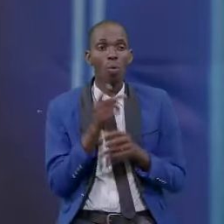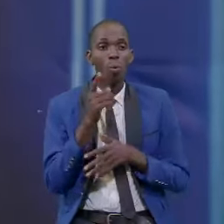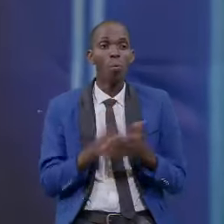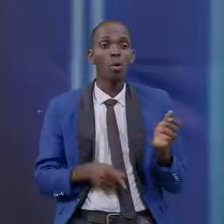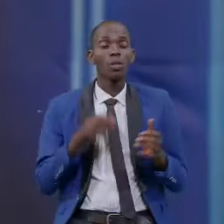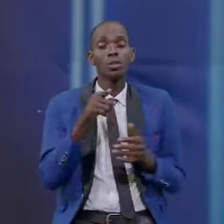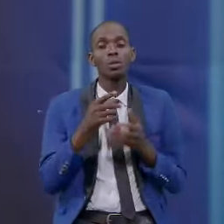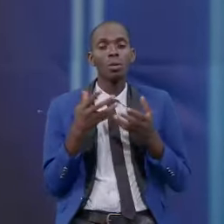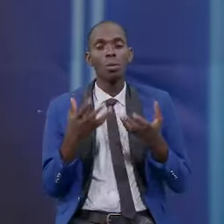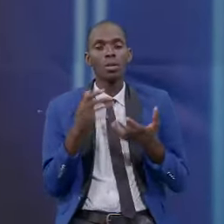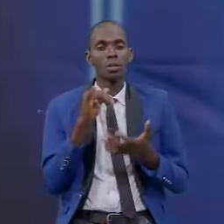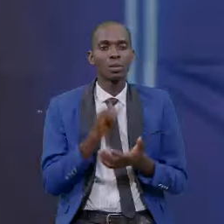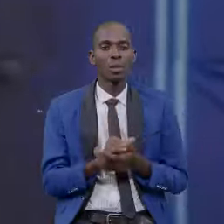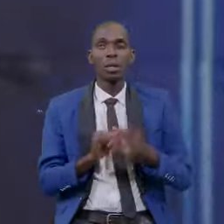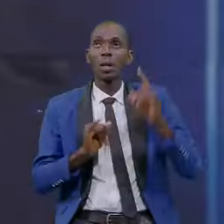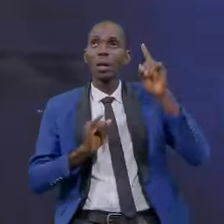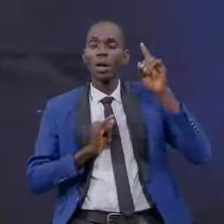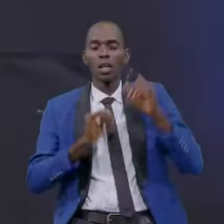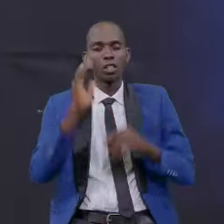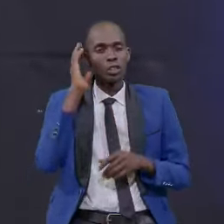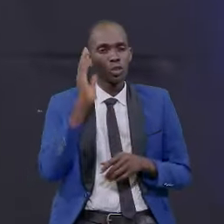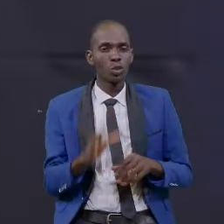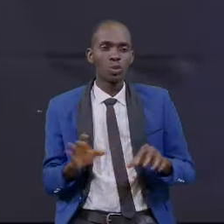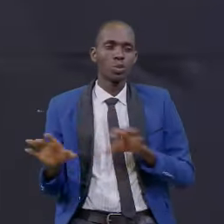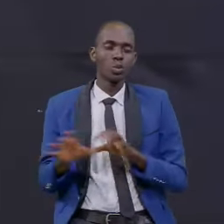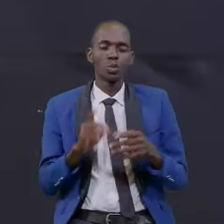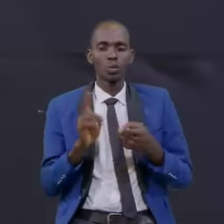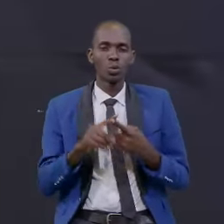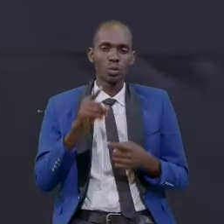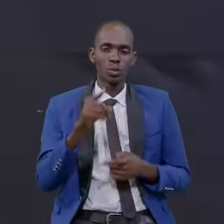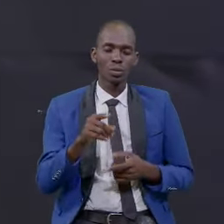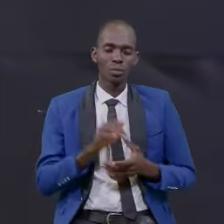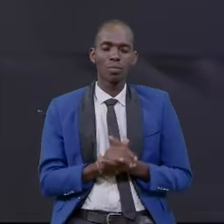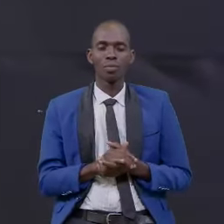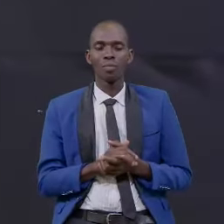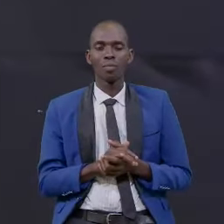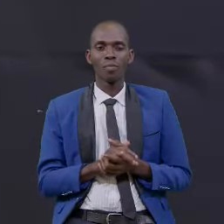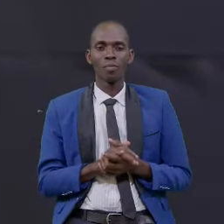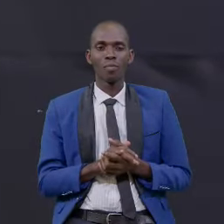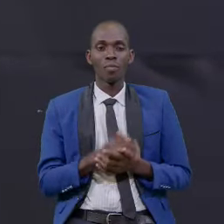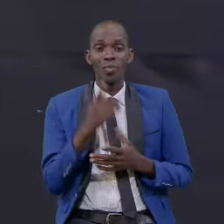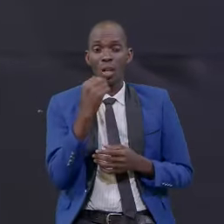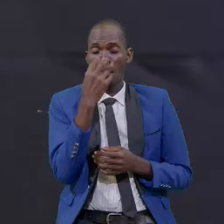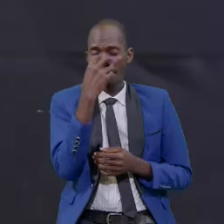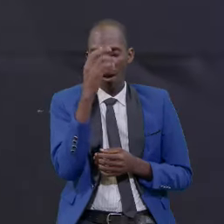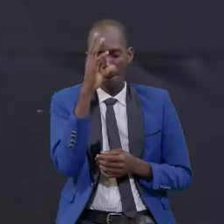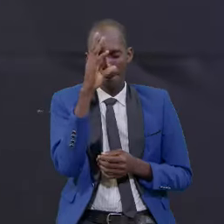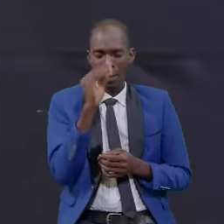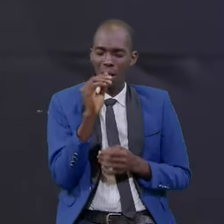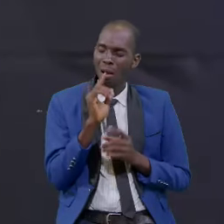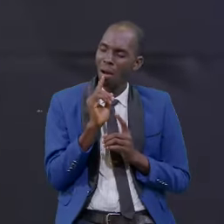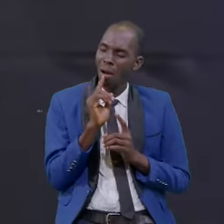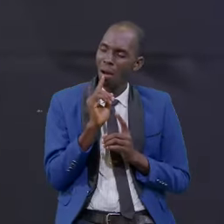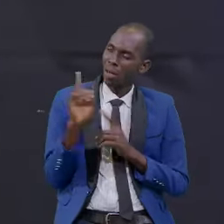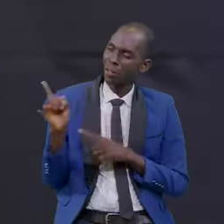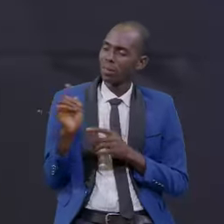that I should do unto thee? The blind man said unto